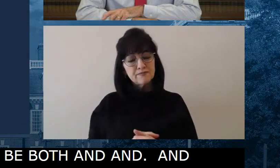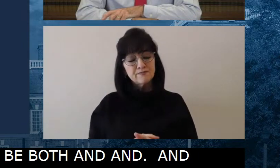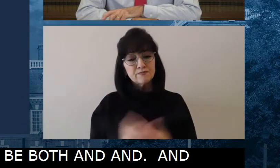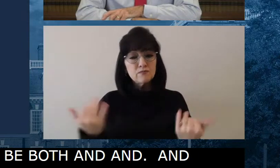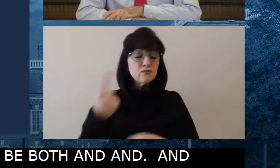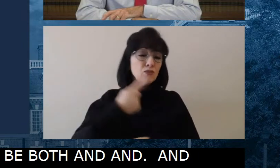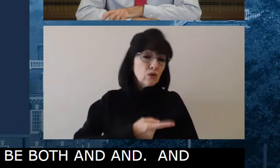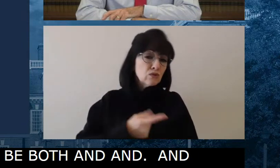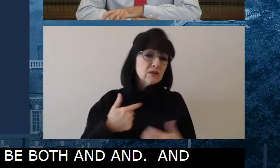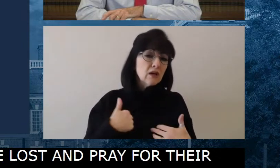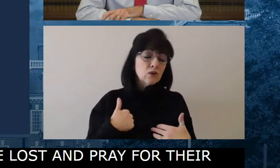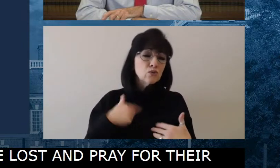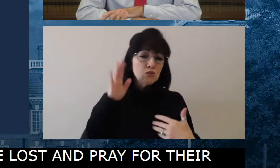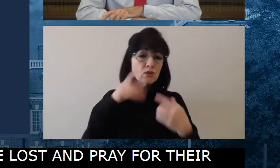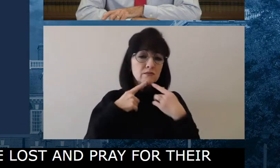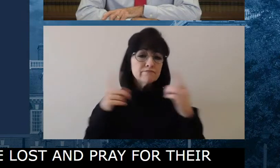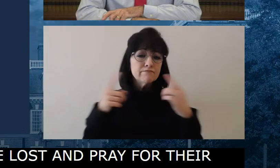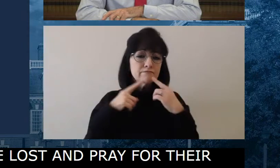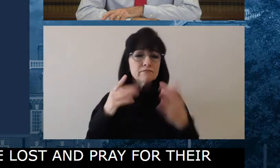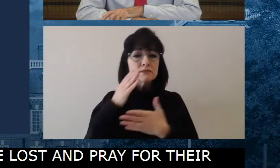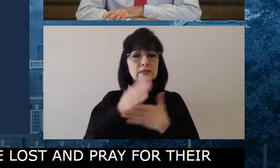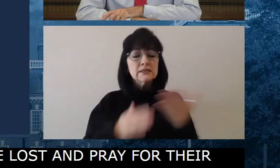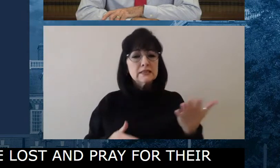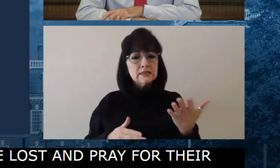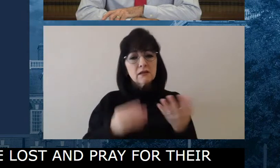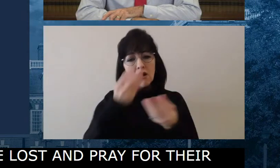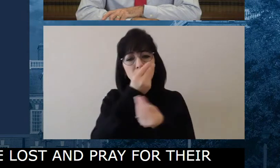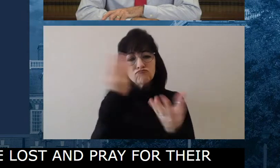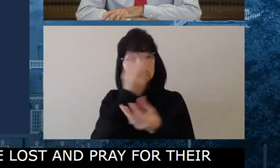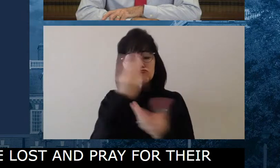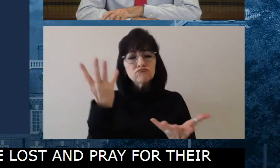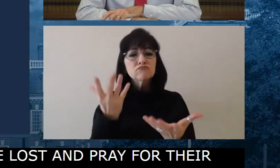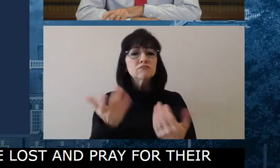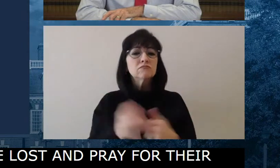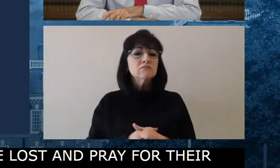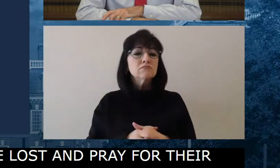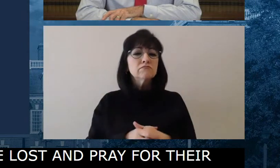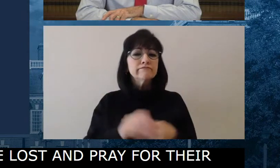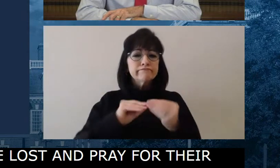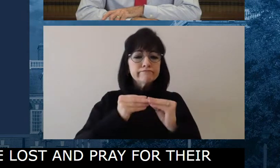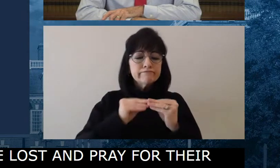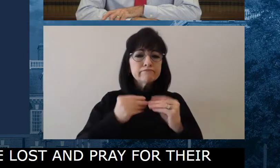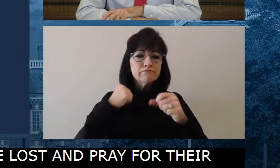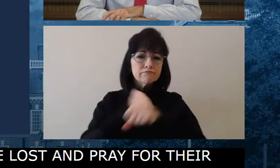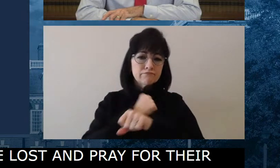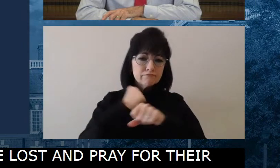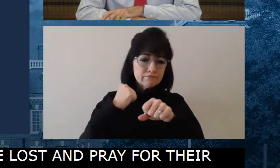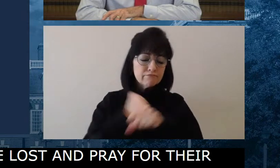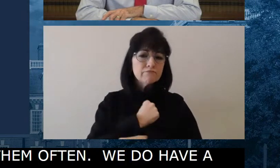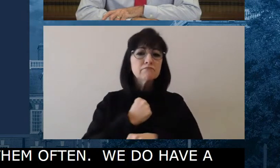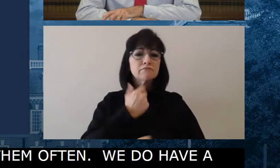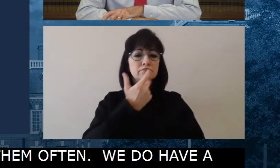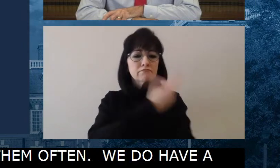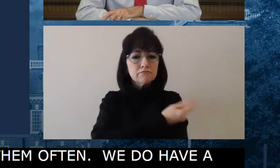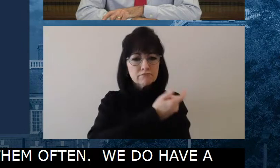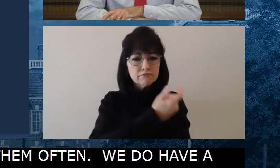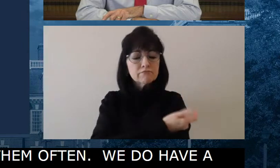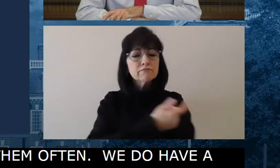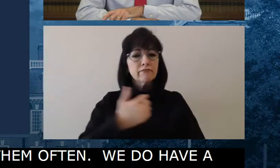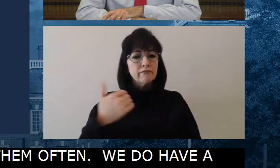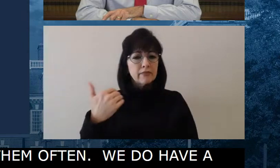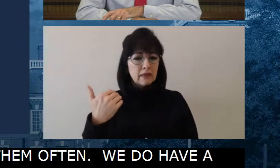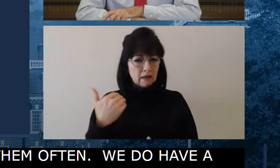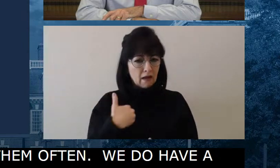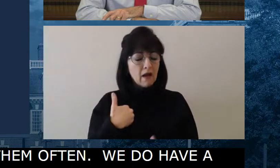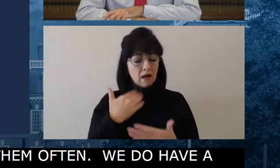make today on testing, on the status. We've got some really exciting news about the number